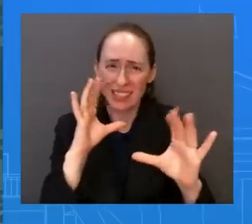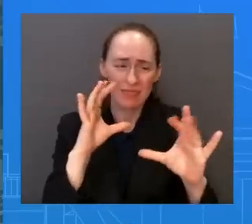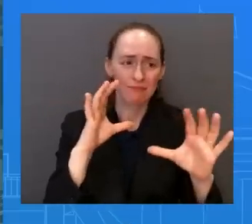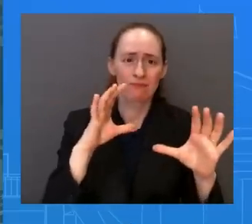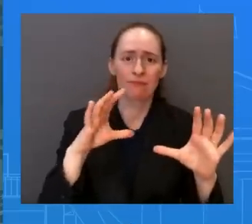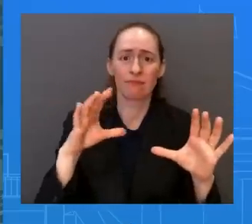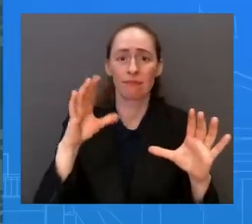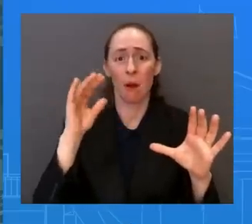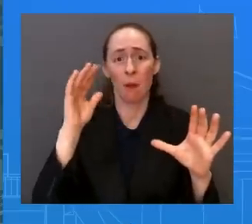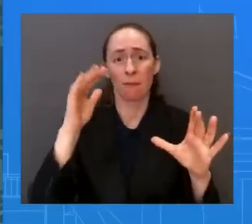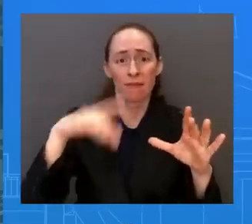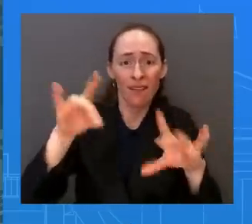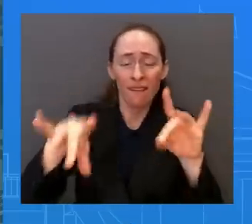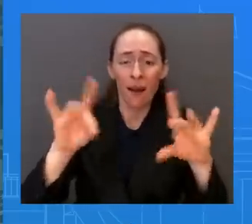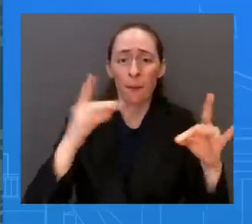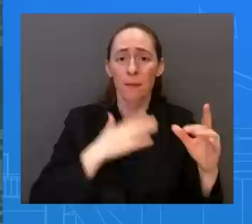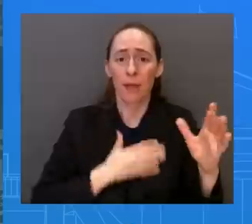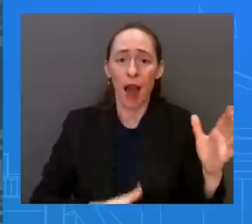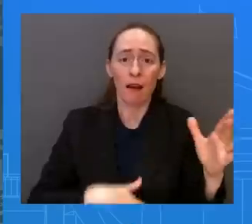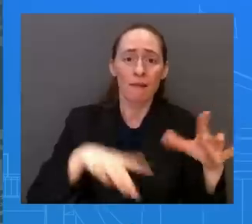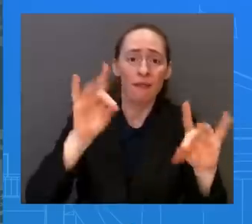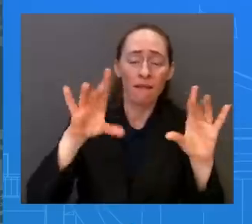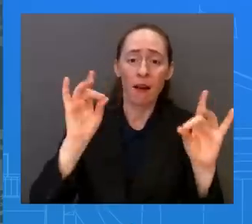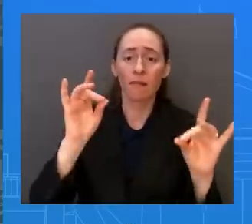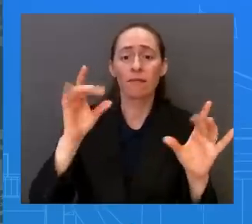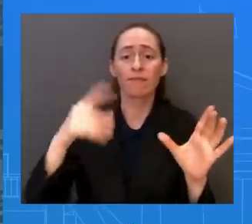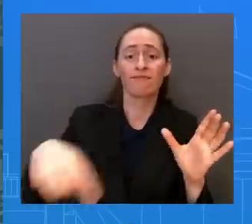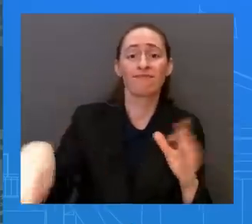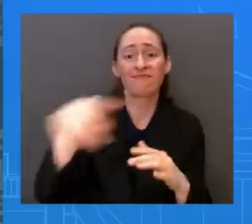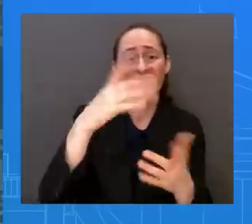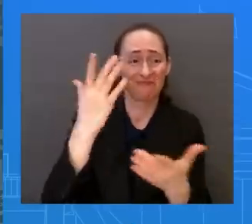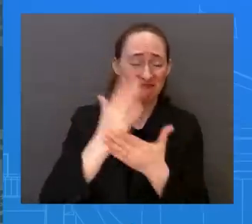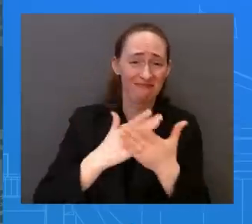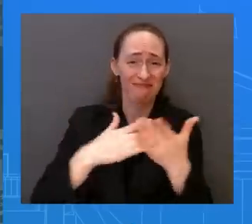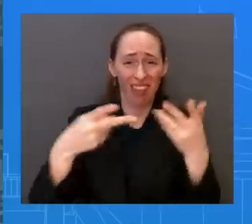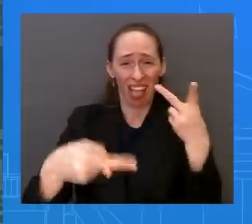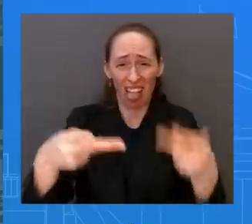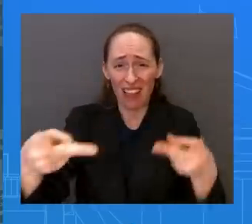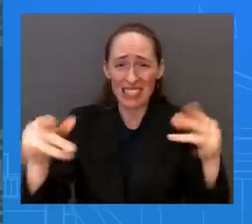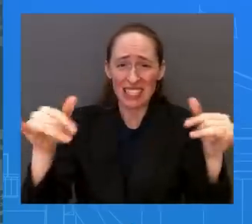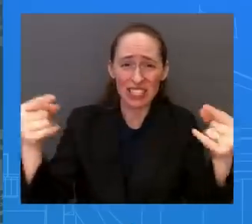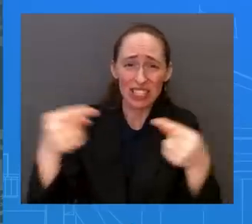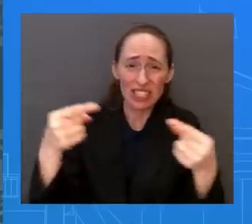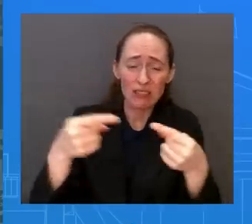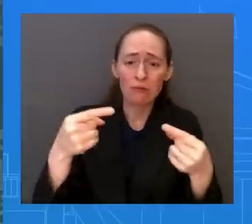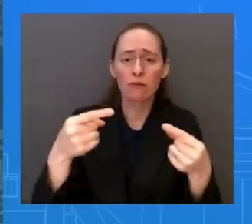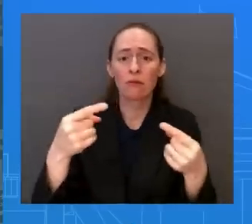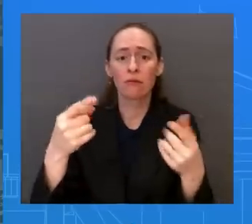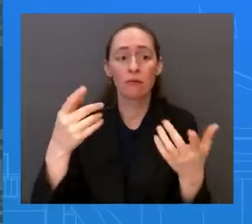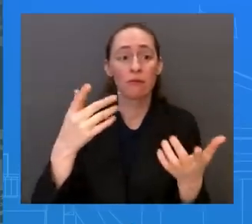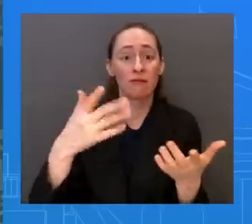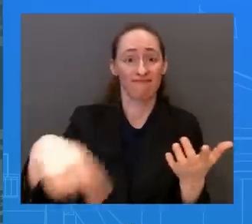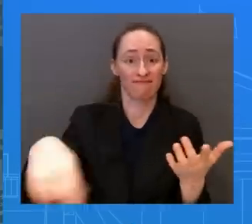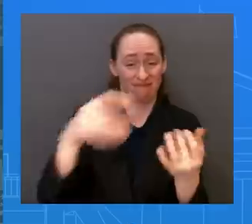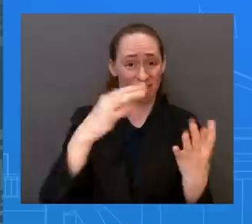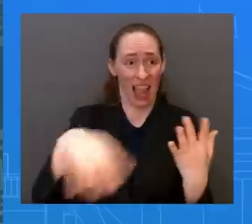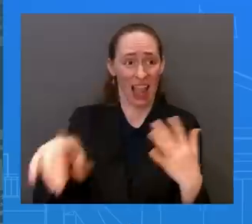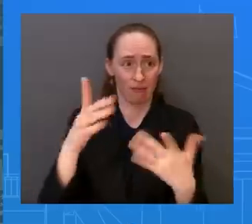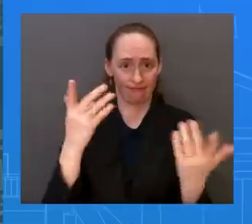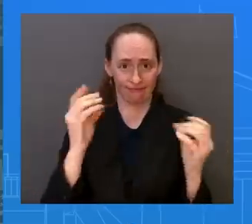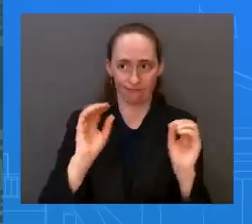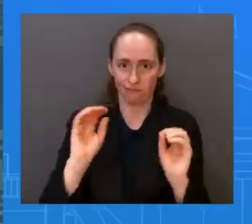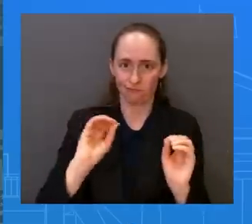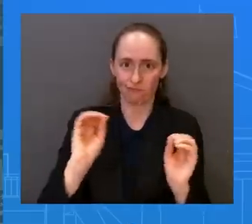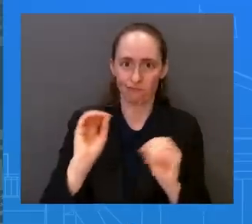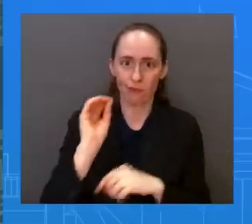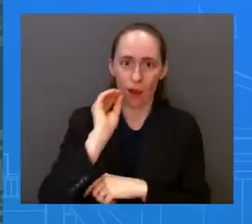the earthquakes. U.S.-supported humanitarian partners are also responding to the destruction in Syria. Since the earliest